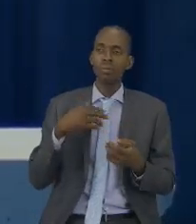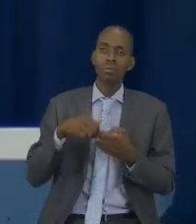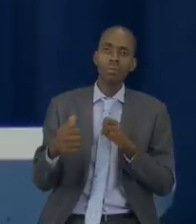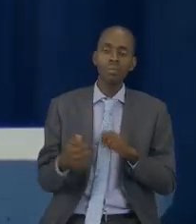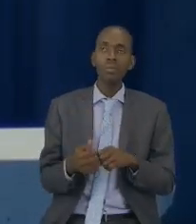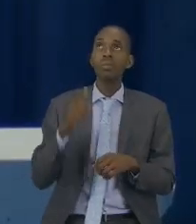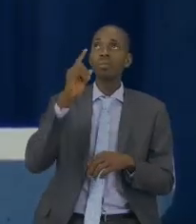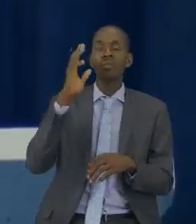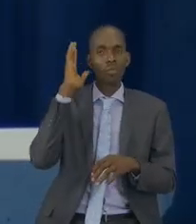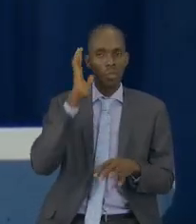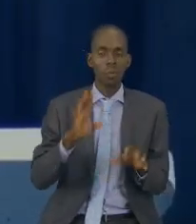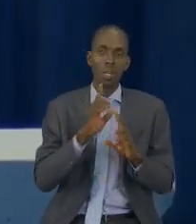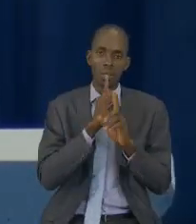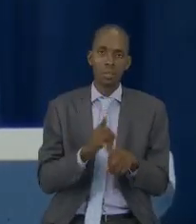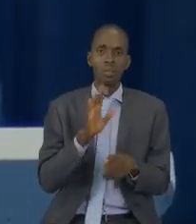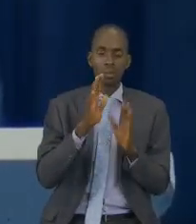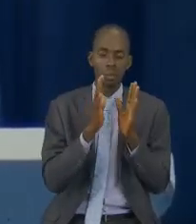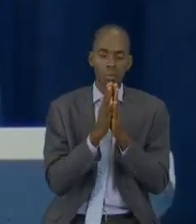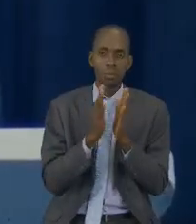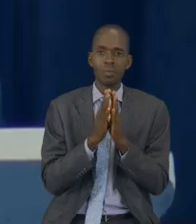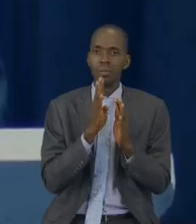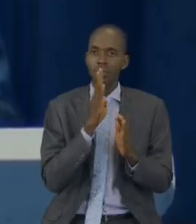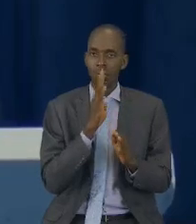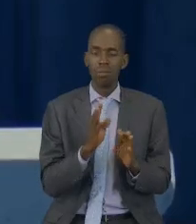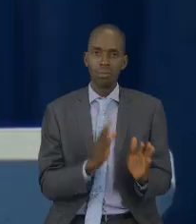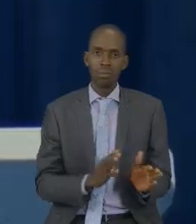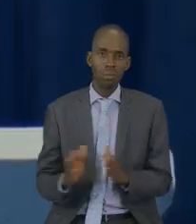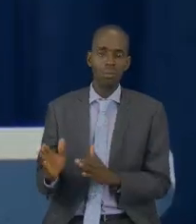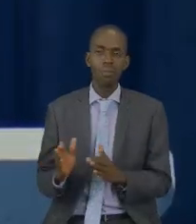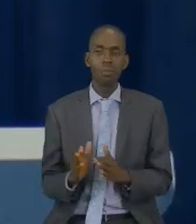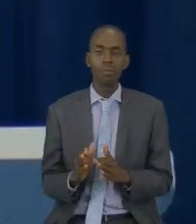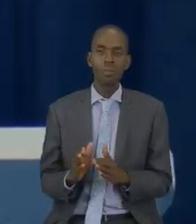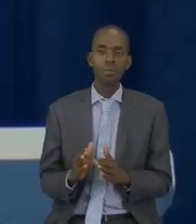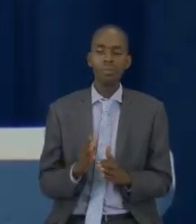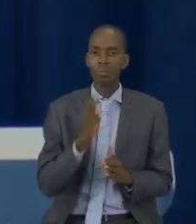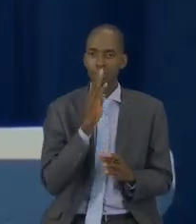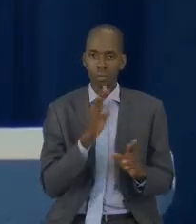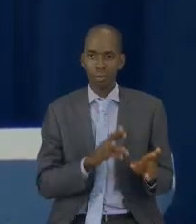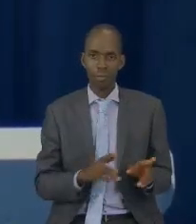life, get ready. Counselors, are you ready?